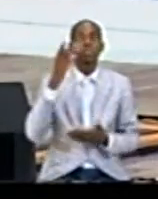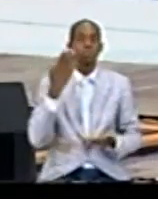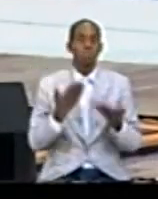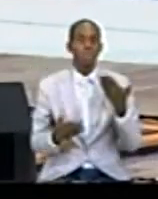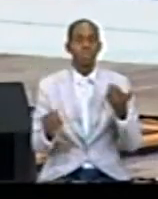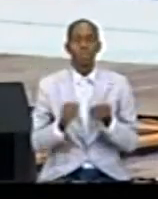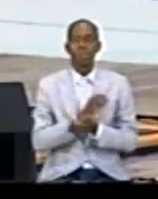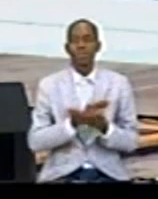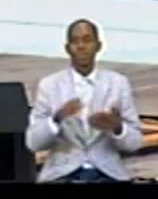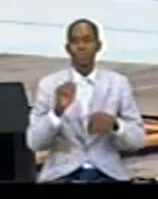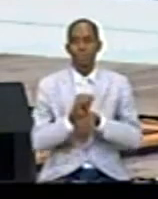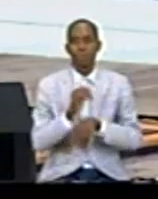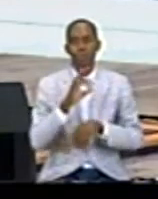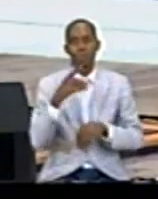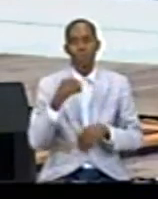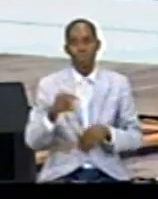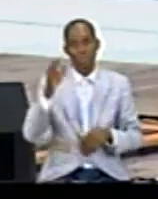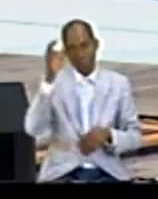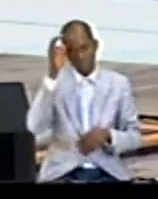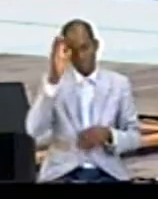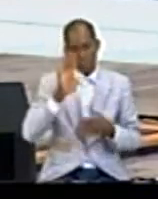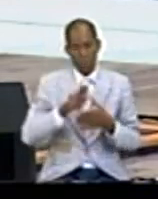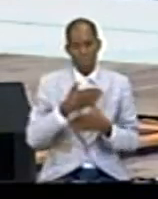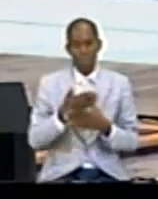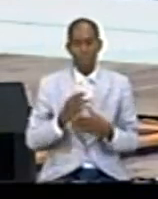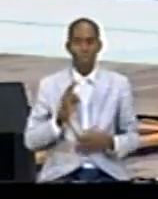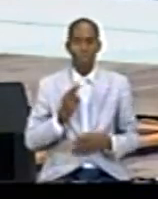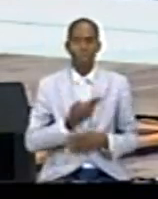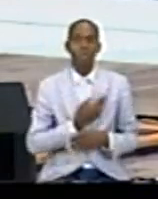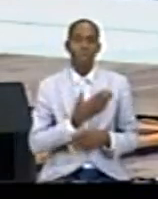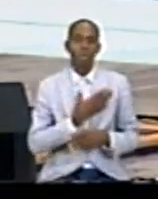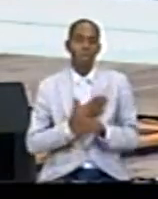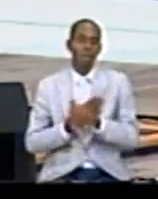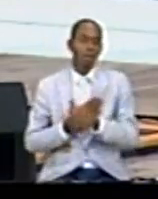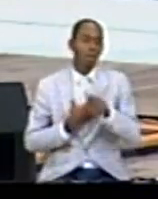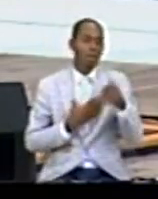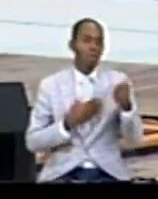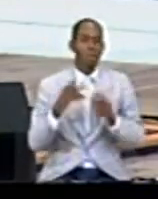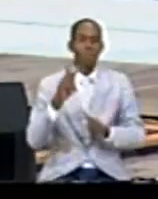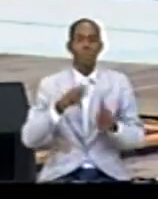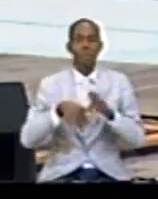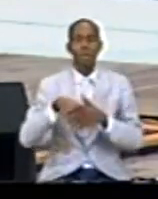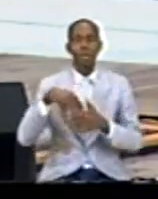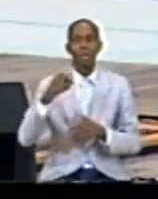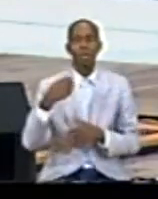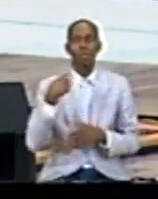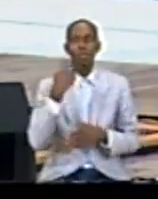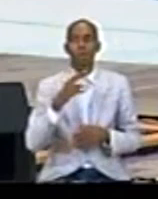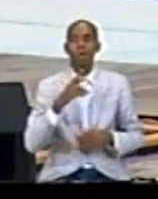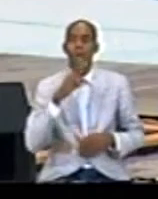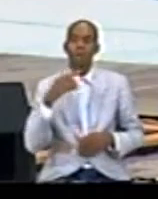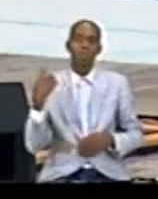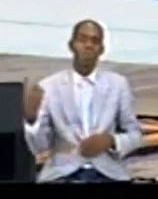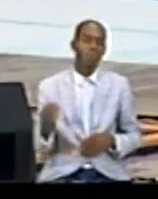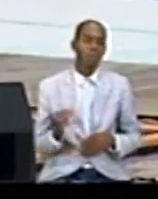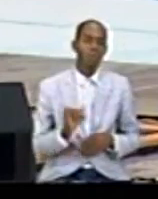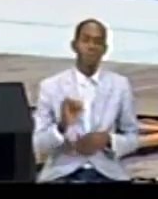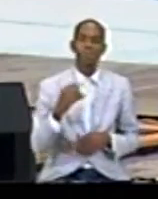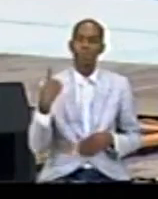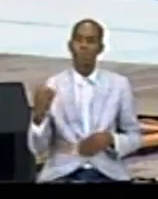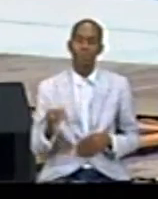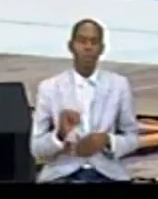of the devil, between us and other people outside who are forever